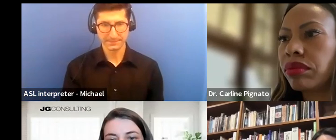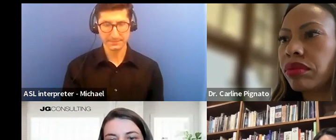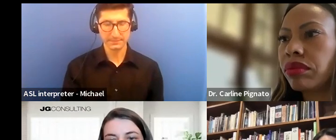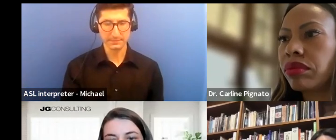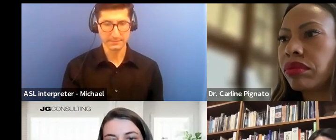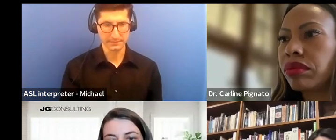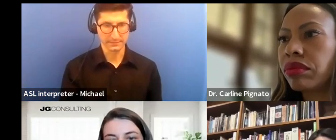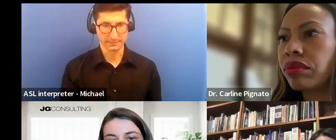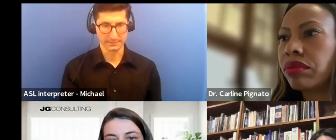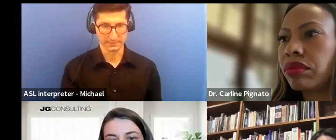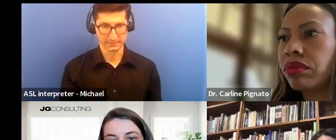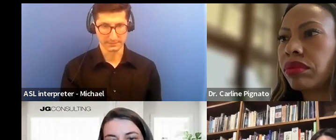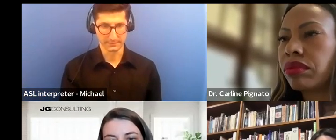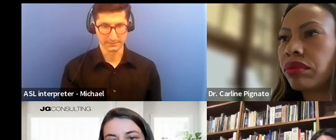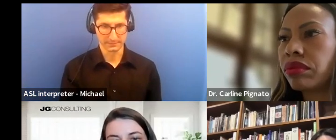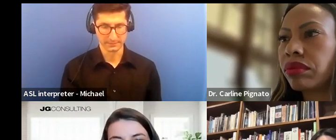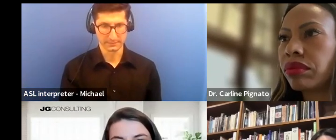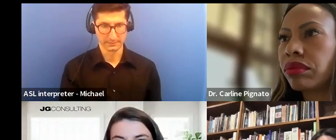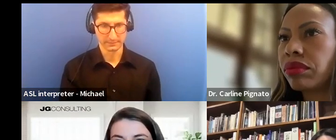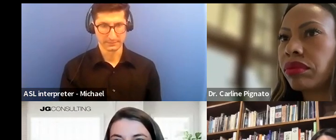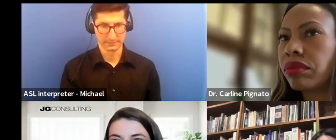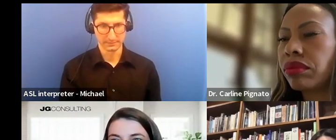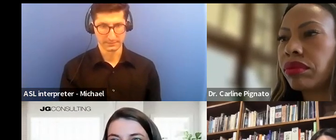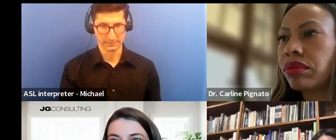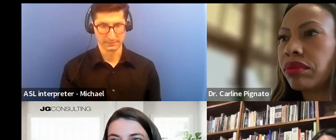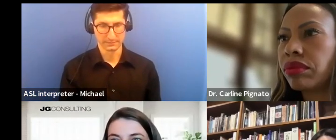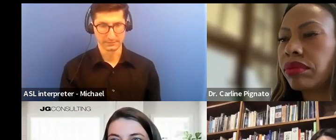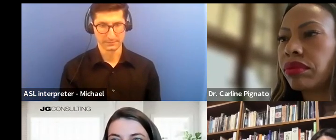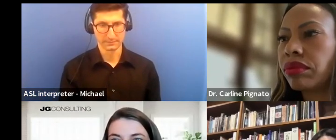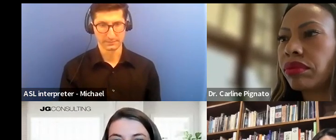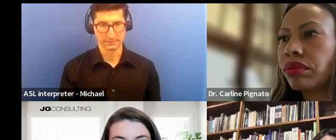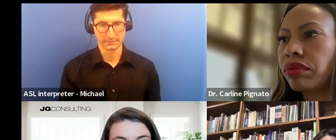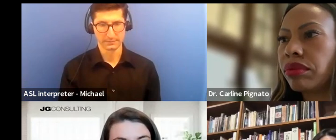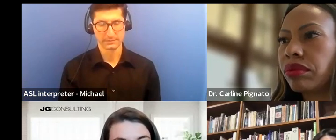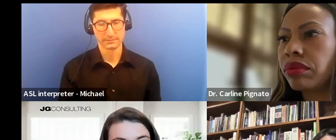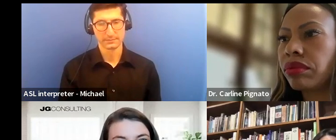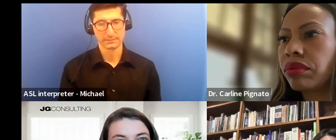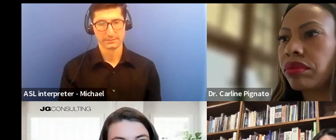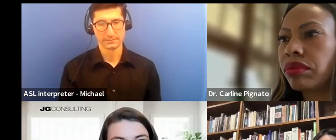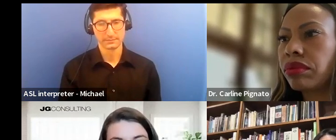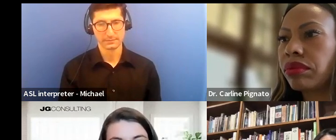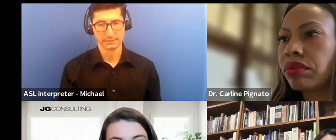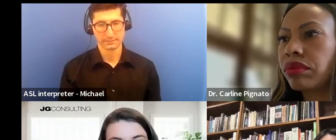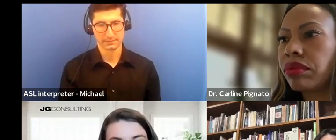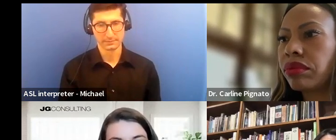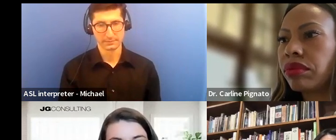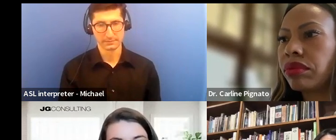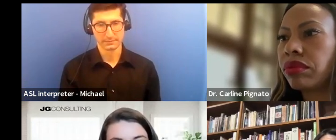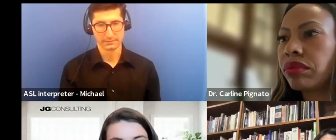last bullet on my checkbox is that you and staff, or JG Consulting and our staff,